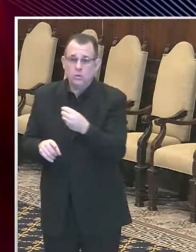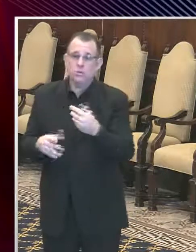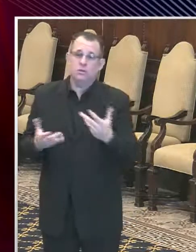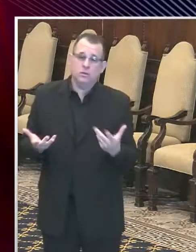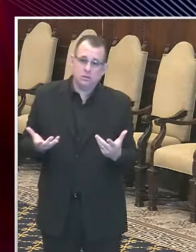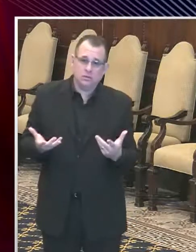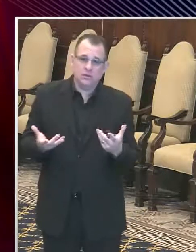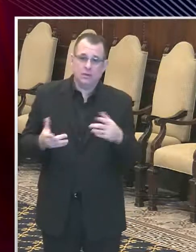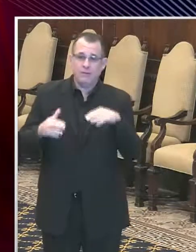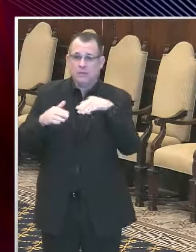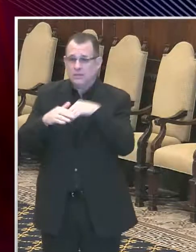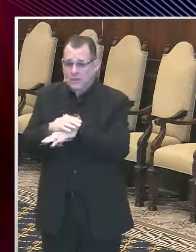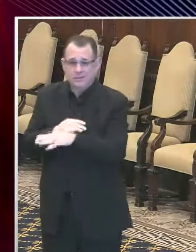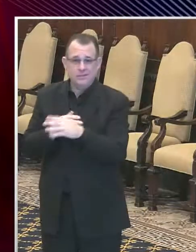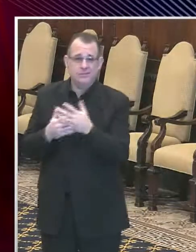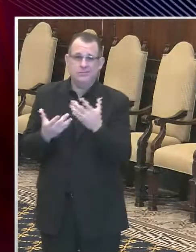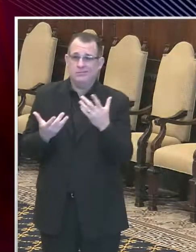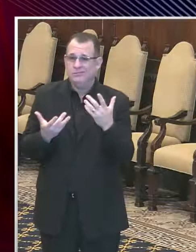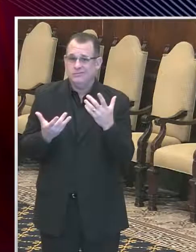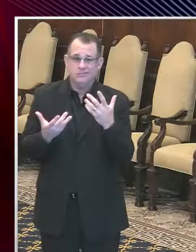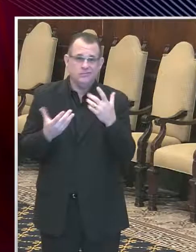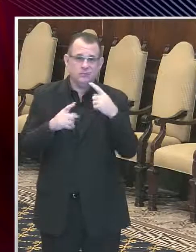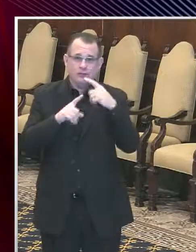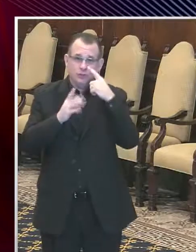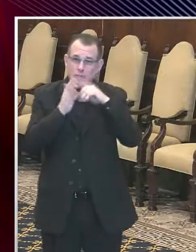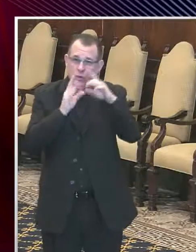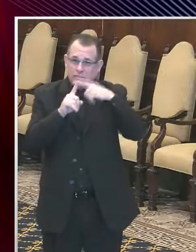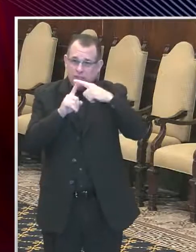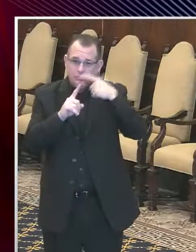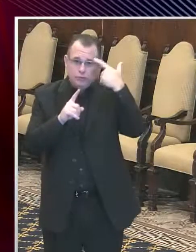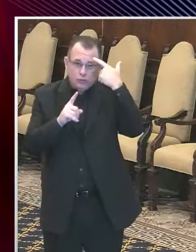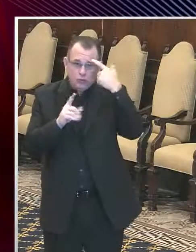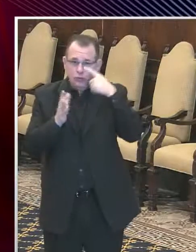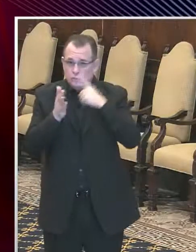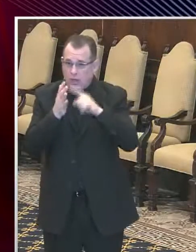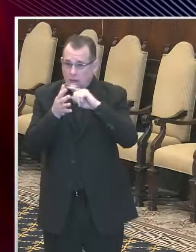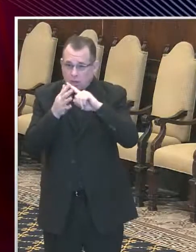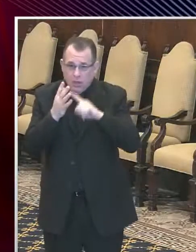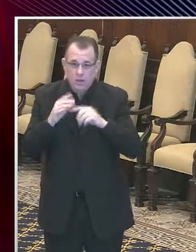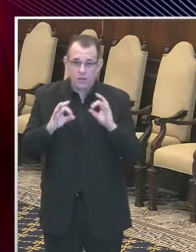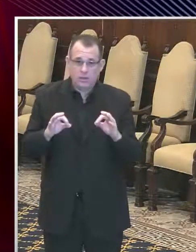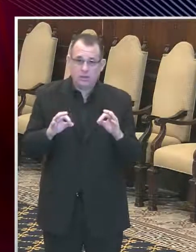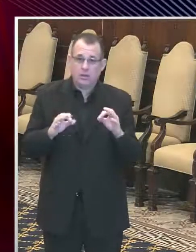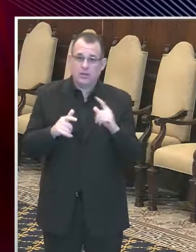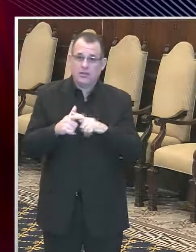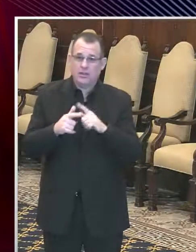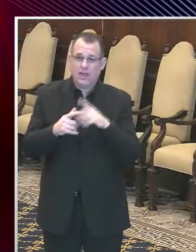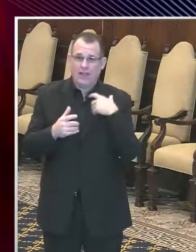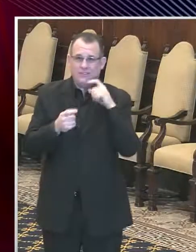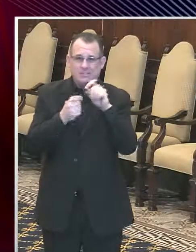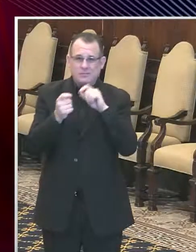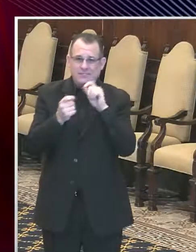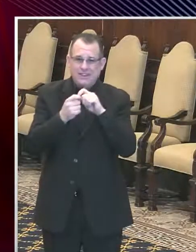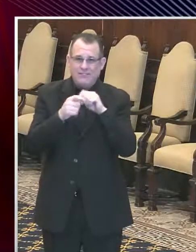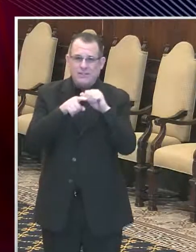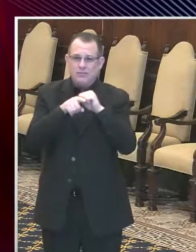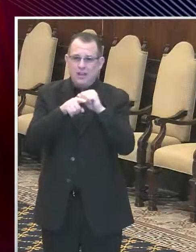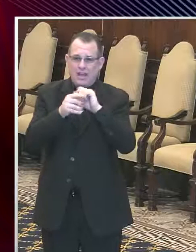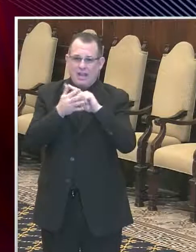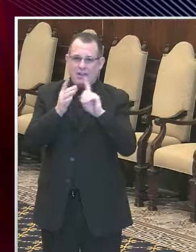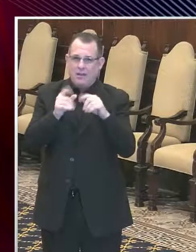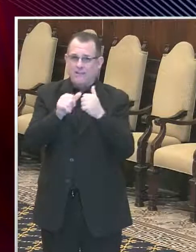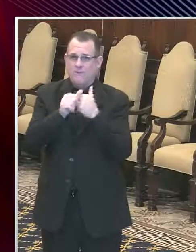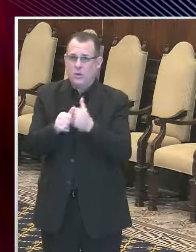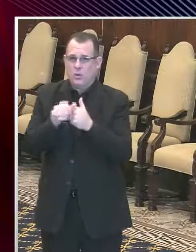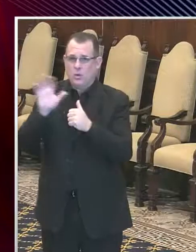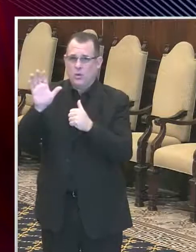see if they have symptoms, have their temperature checked to make sure that they're not working while ill. Then there are specific practices they need to be engaging